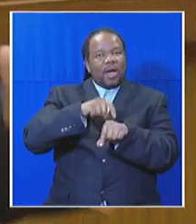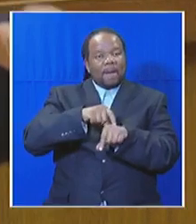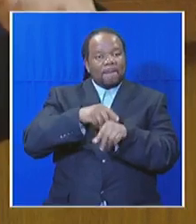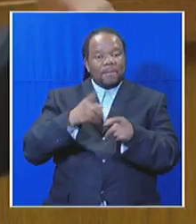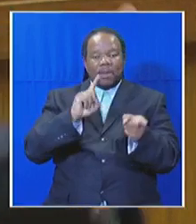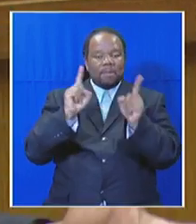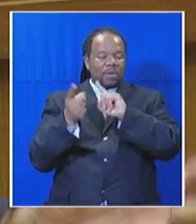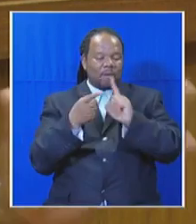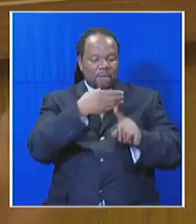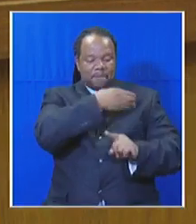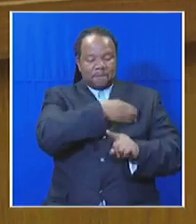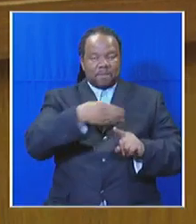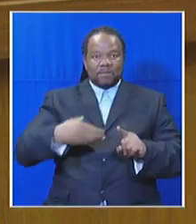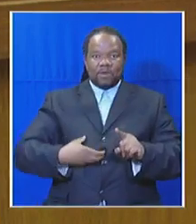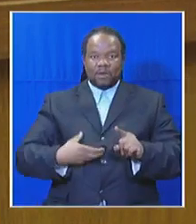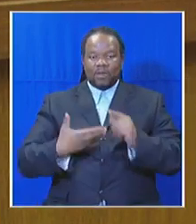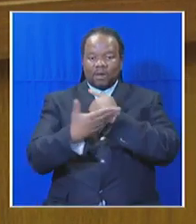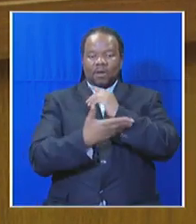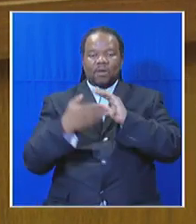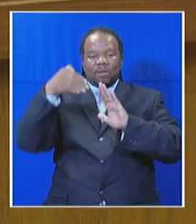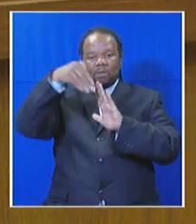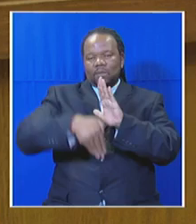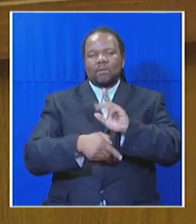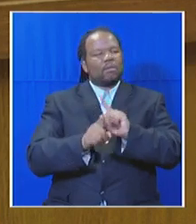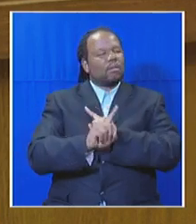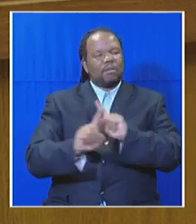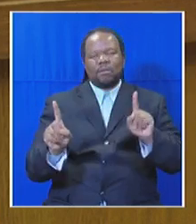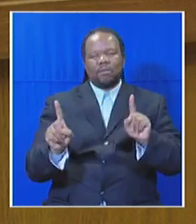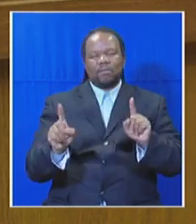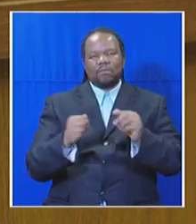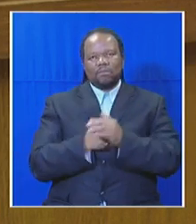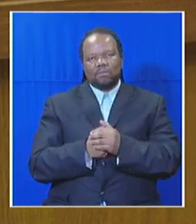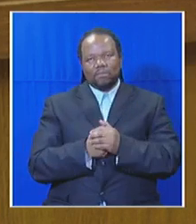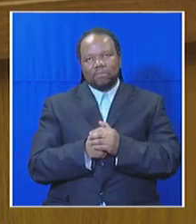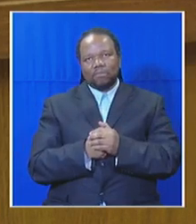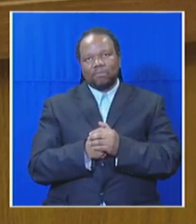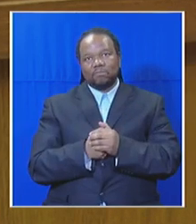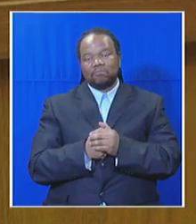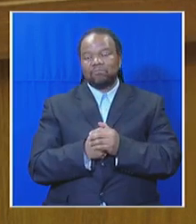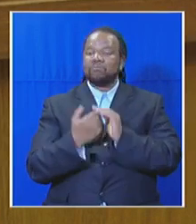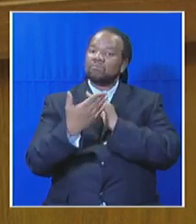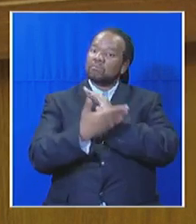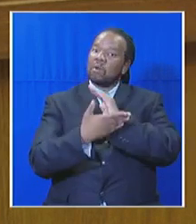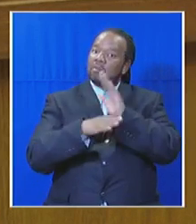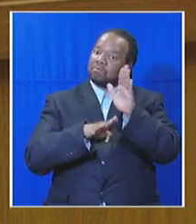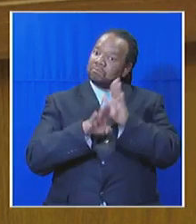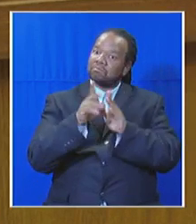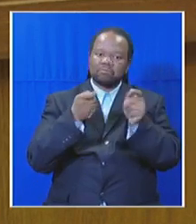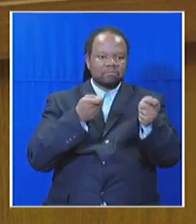me is now going down. I don't agree. It's not. Country's being governed very